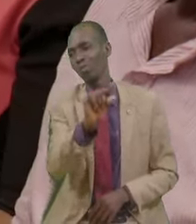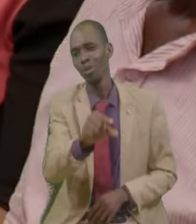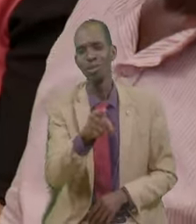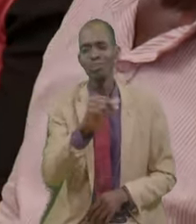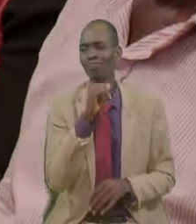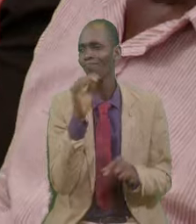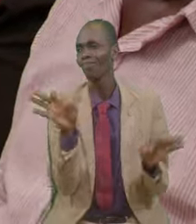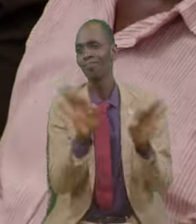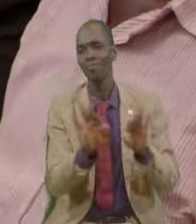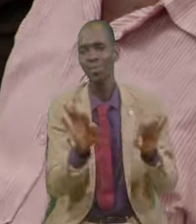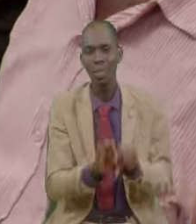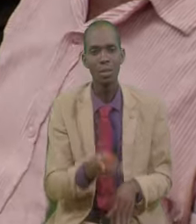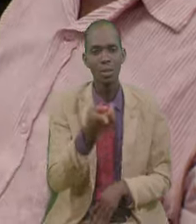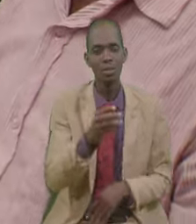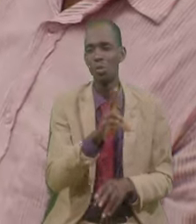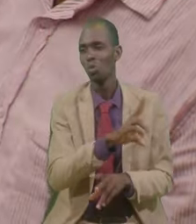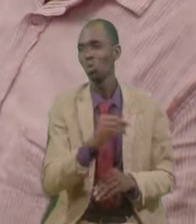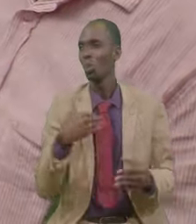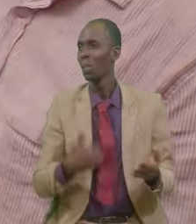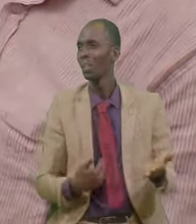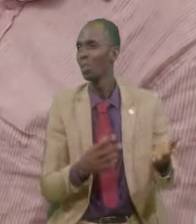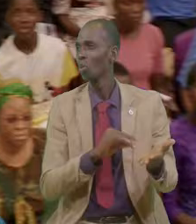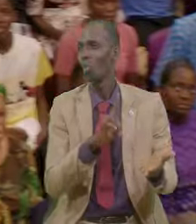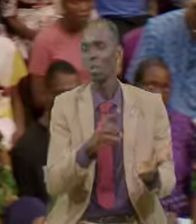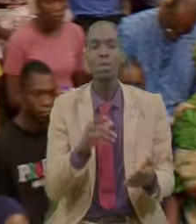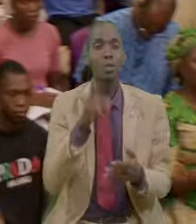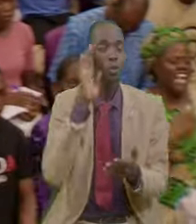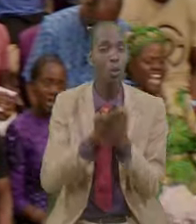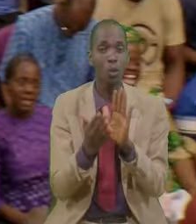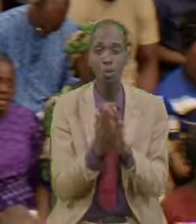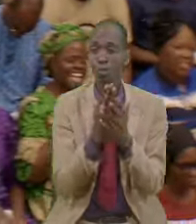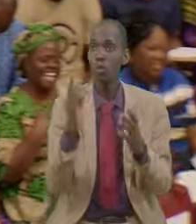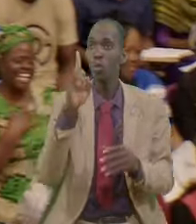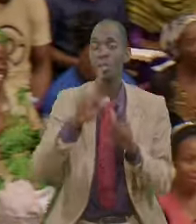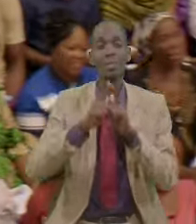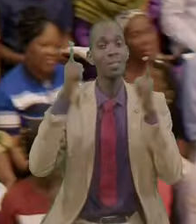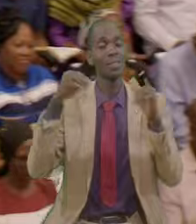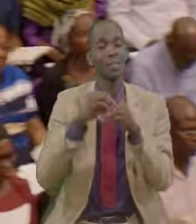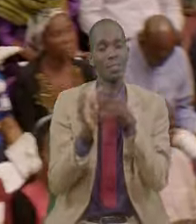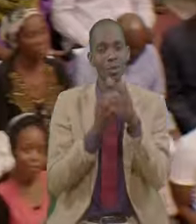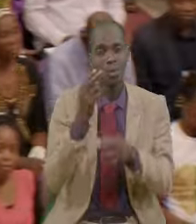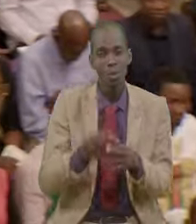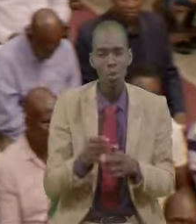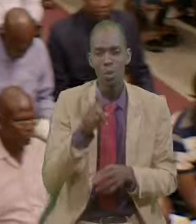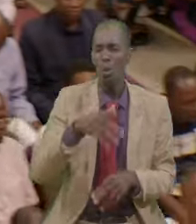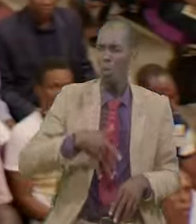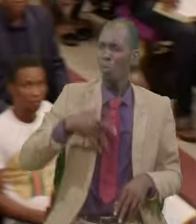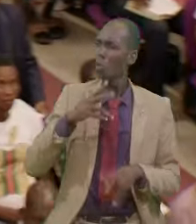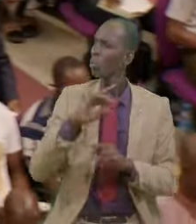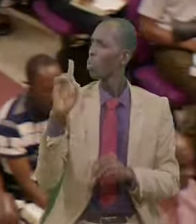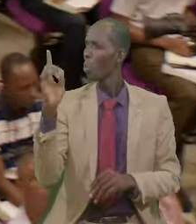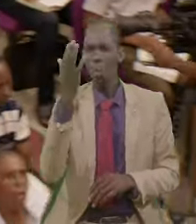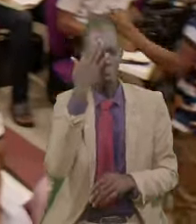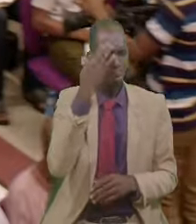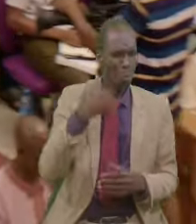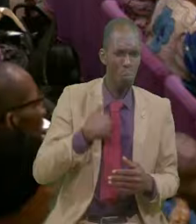insignificant, you feel you are a nobody, you are going to become somebody. You feel nobody knows you, heaven knows